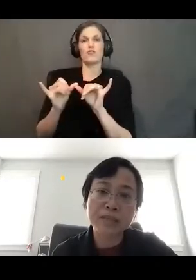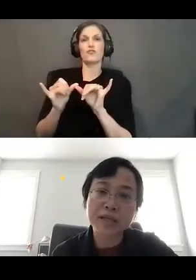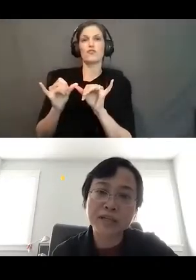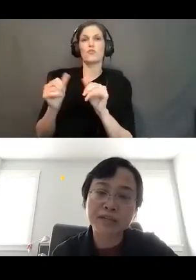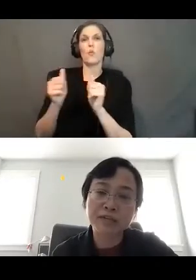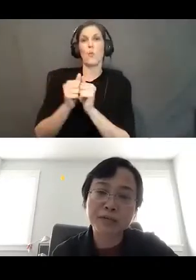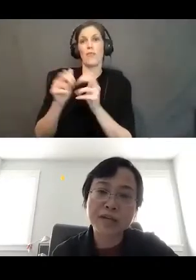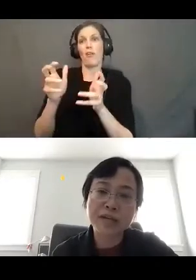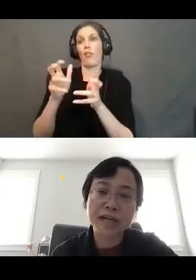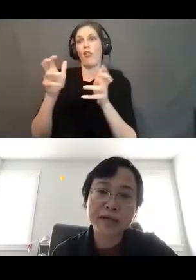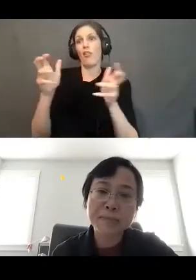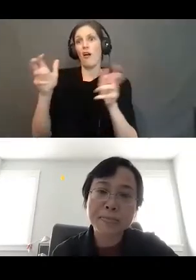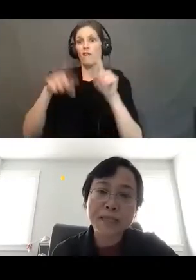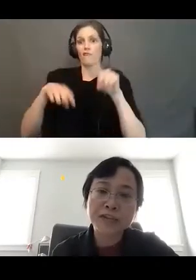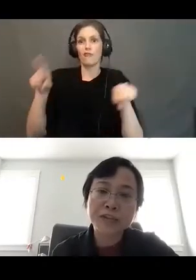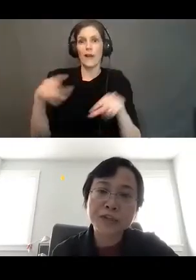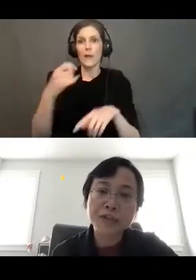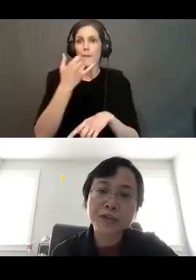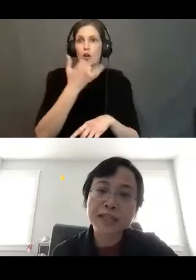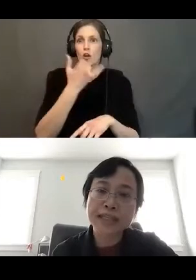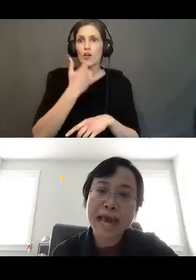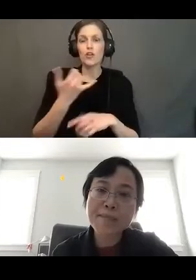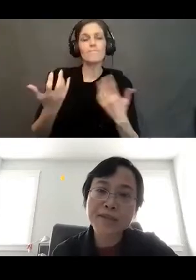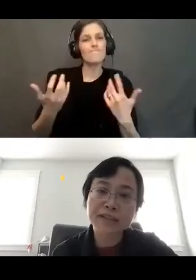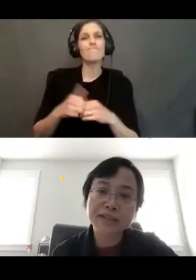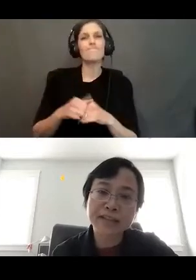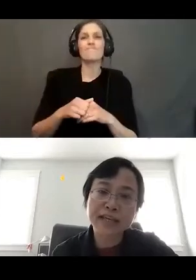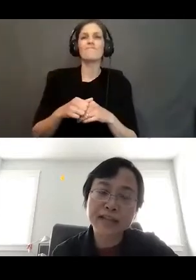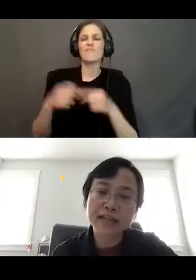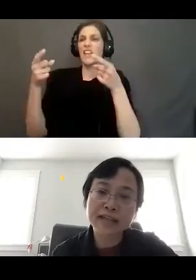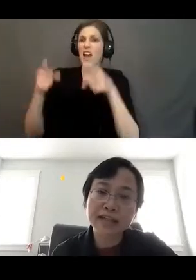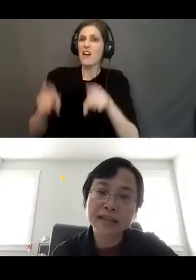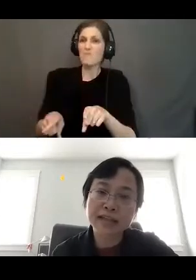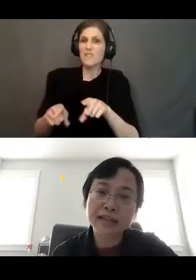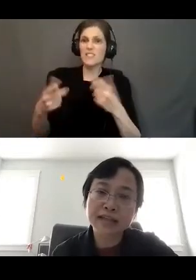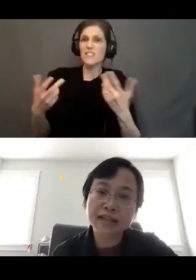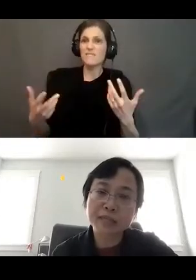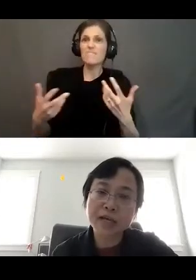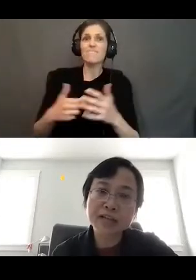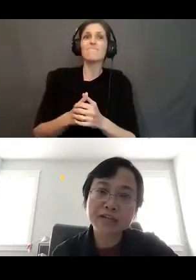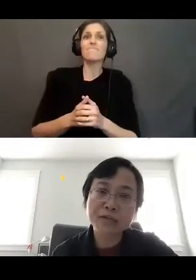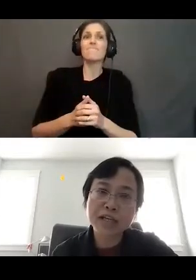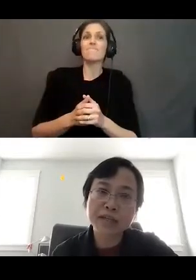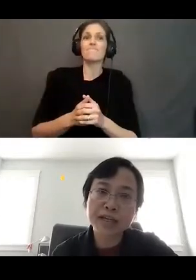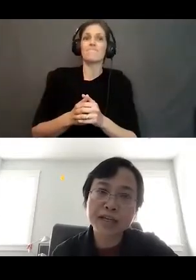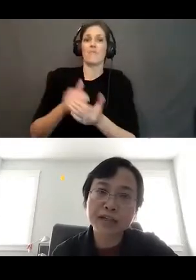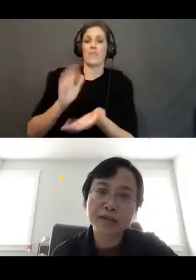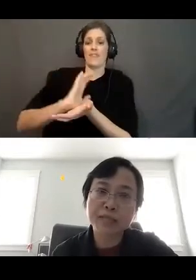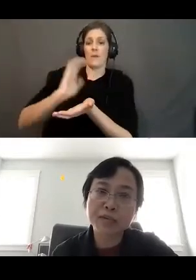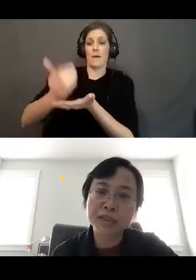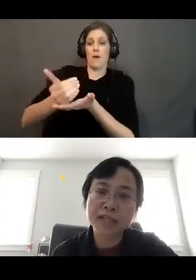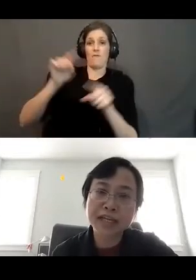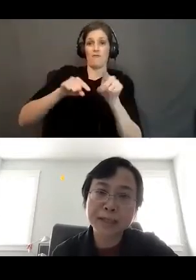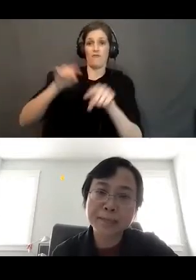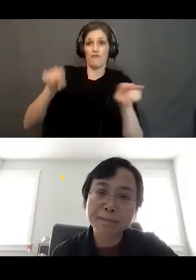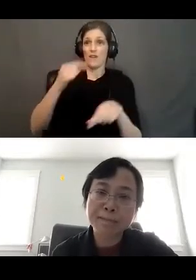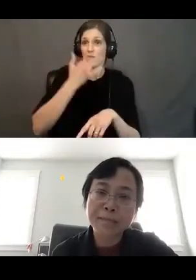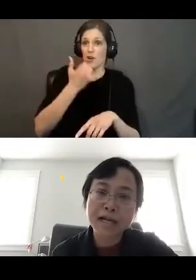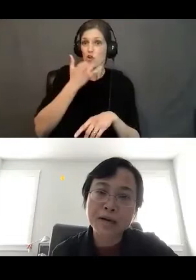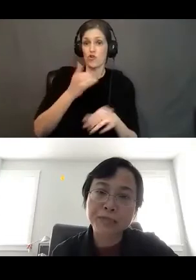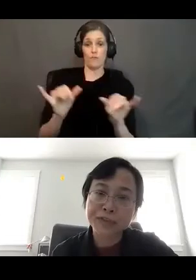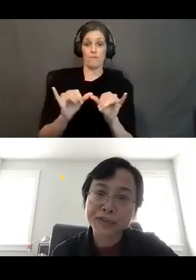quite a bit of random error. So if it happens, then the amount of random error or measurement error